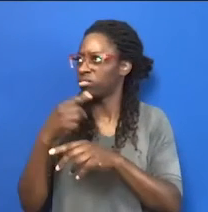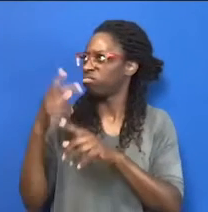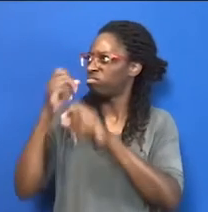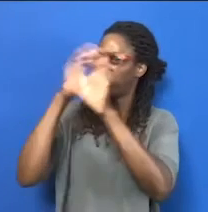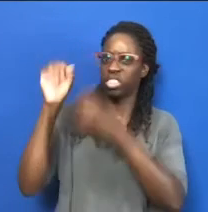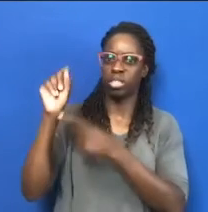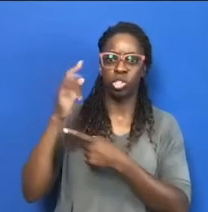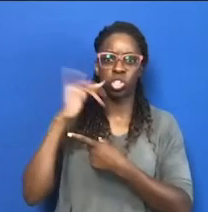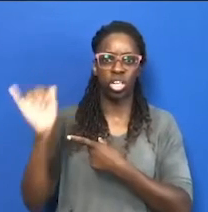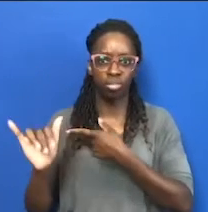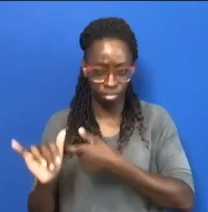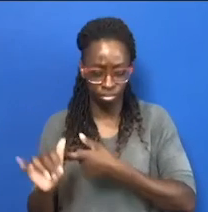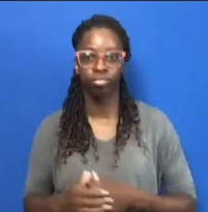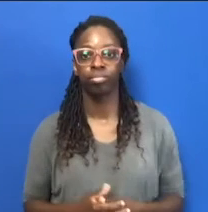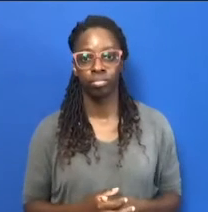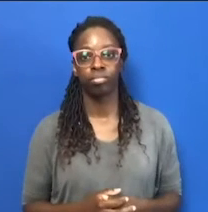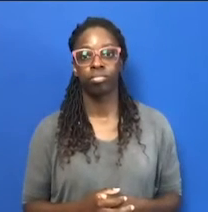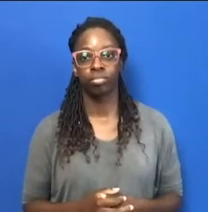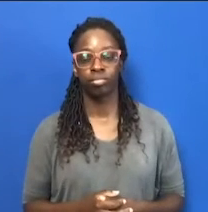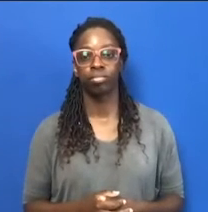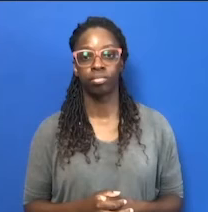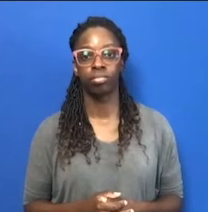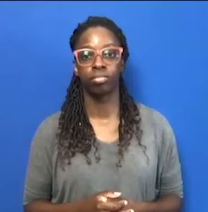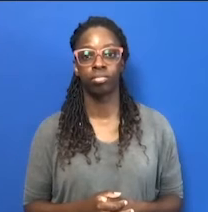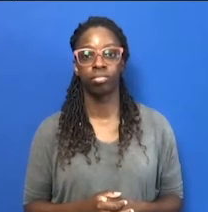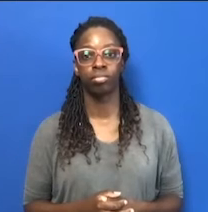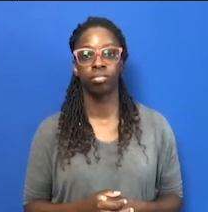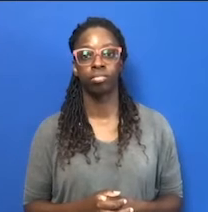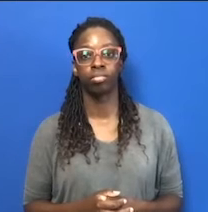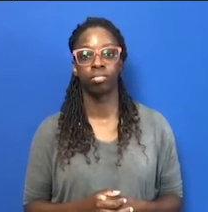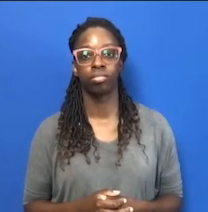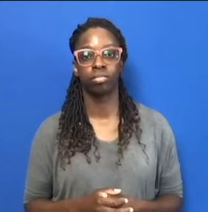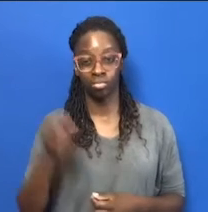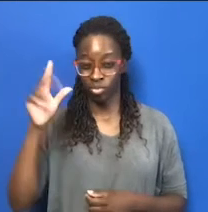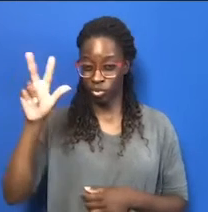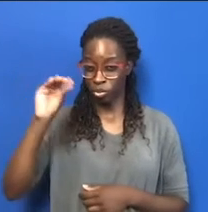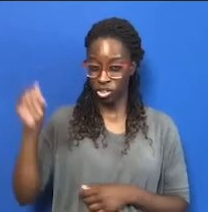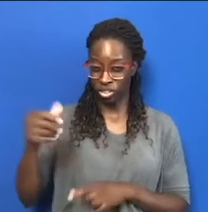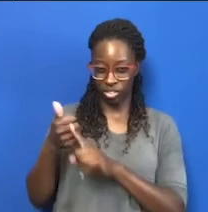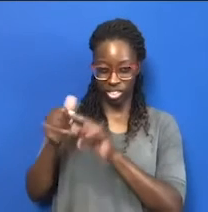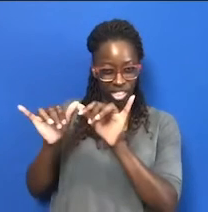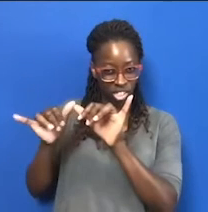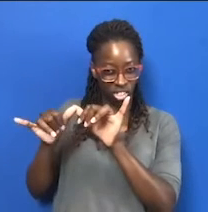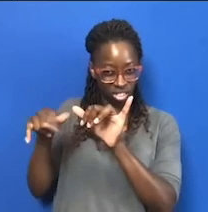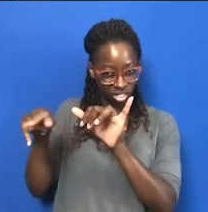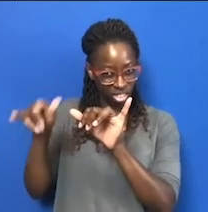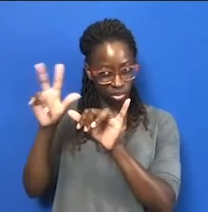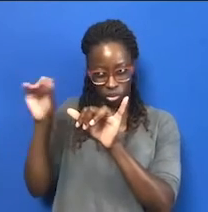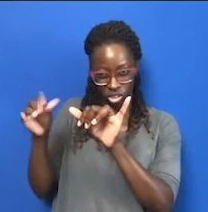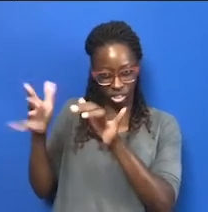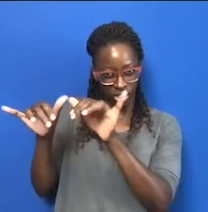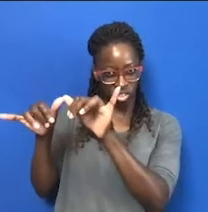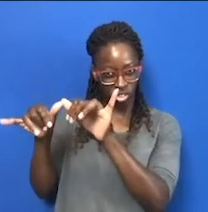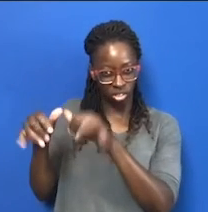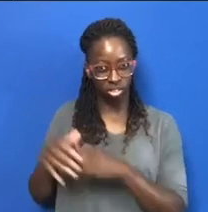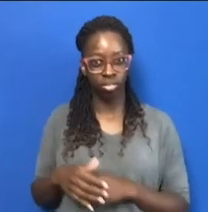Around 3% focused on engineering, and another 3% stated that 2 or more